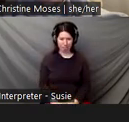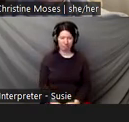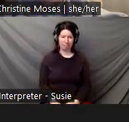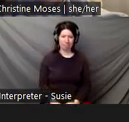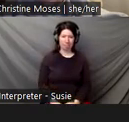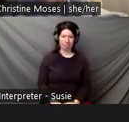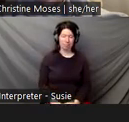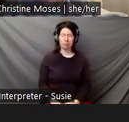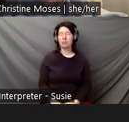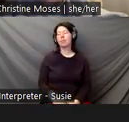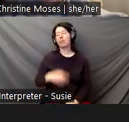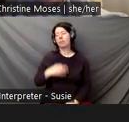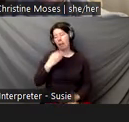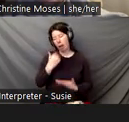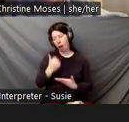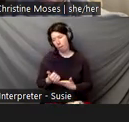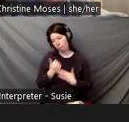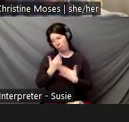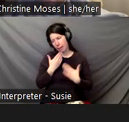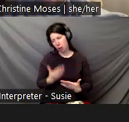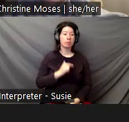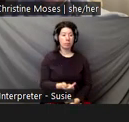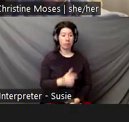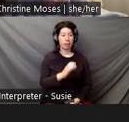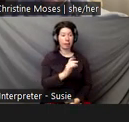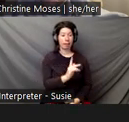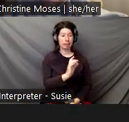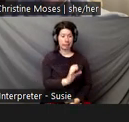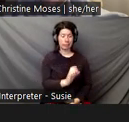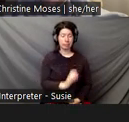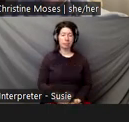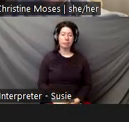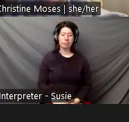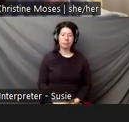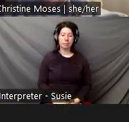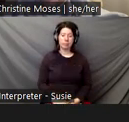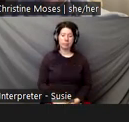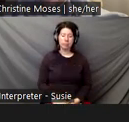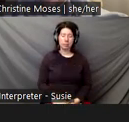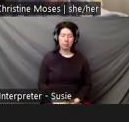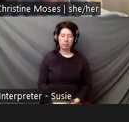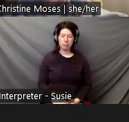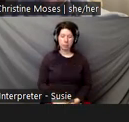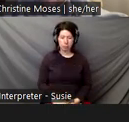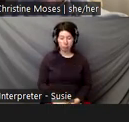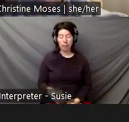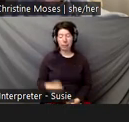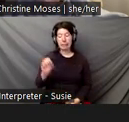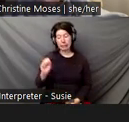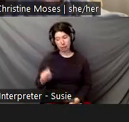So helpful. Thank you so much. Commissioner Casey. Yeah, just kind of spurred by that and by Commissioner